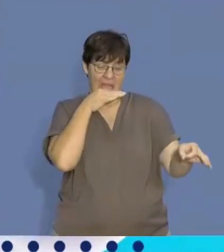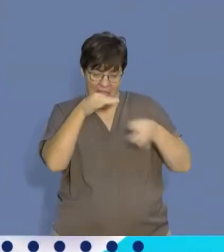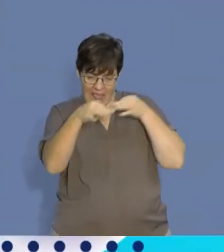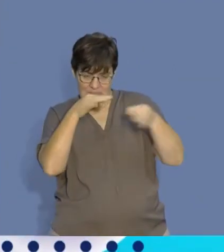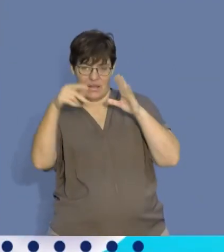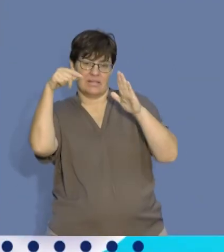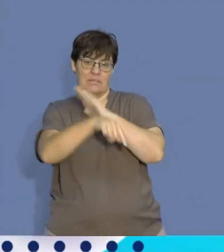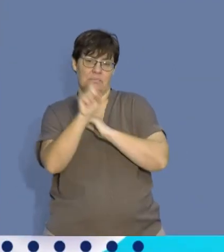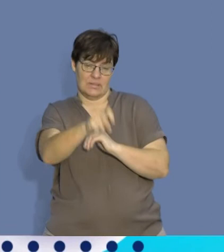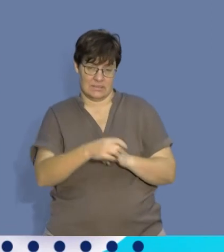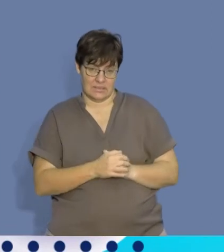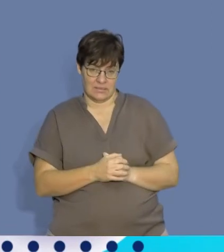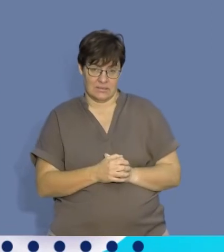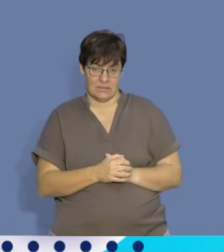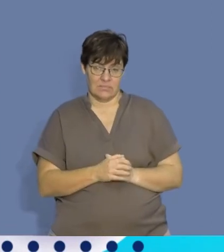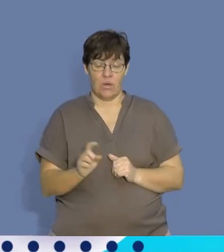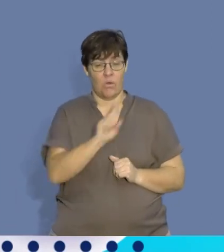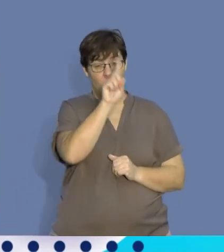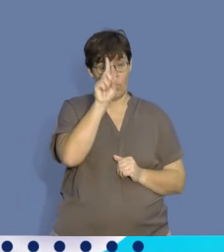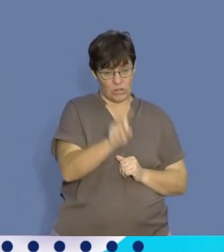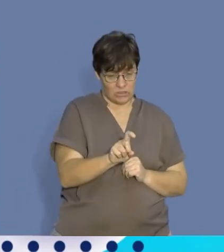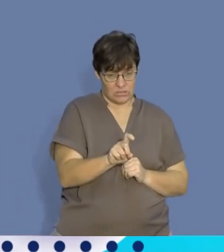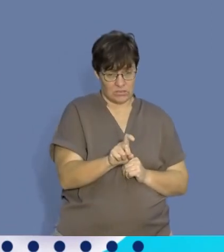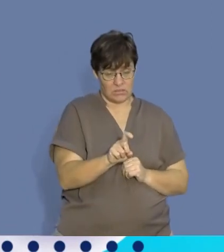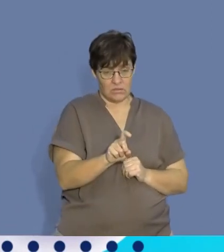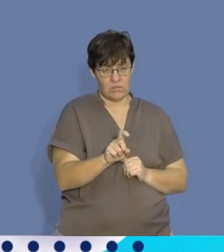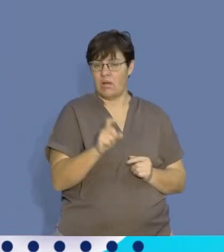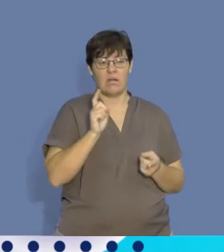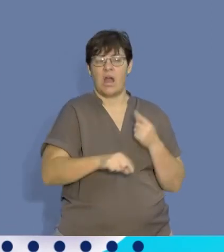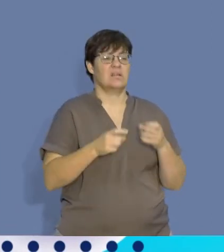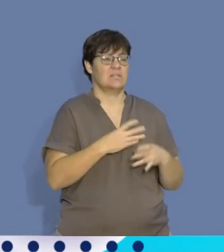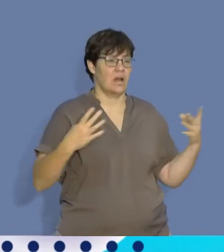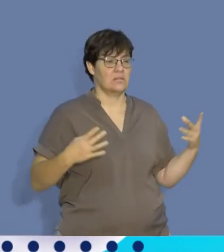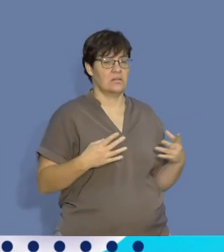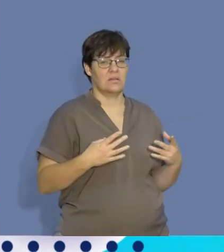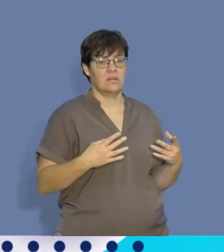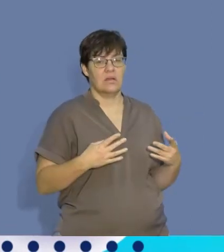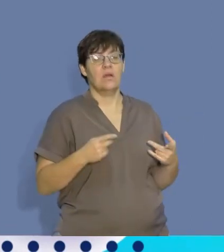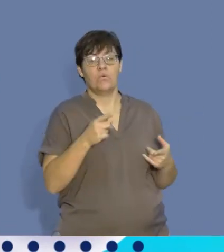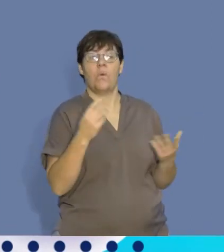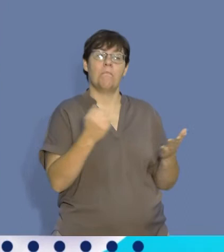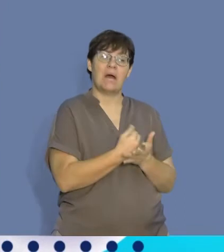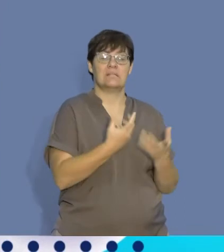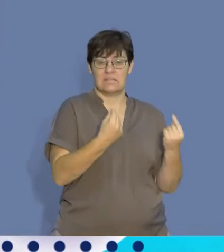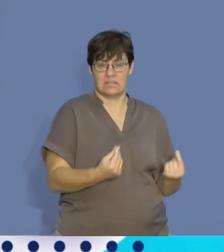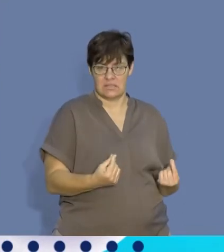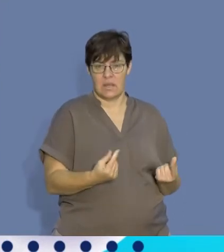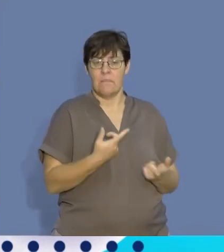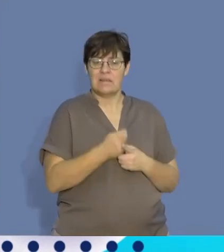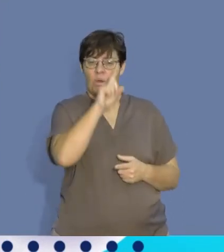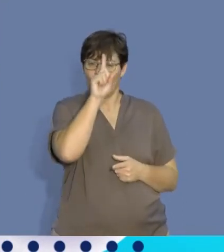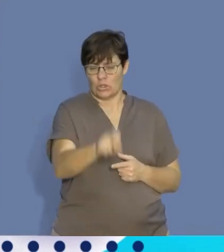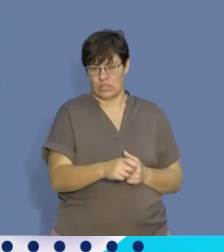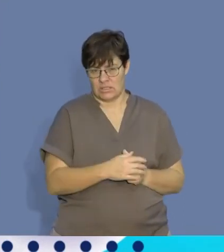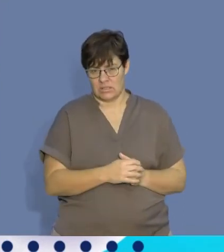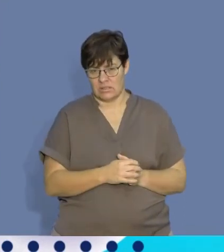explanation. It's a question, so we can't start with to determine. It must be a question, must